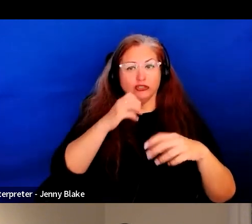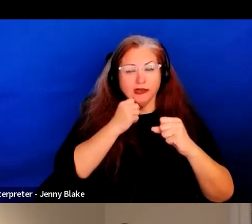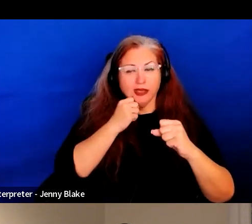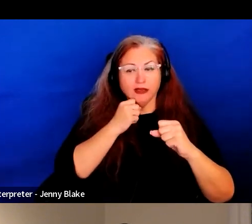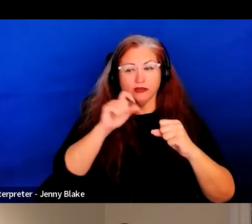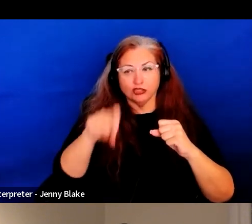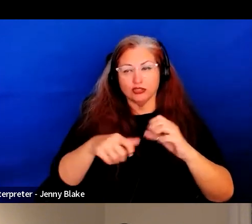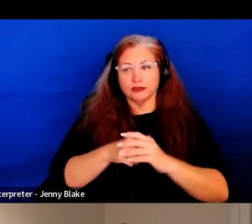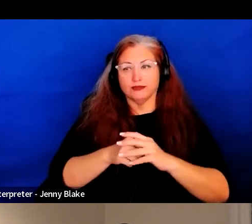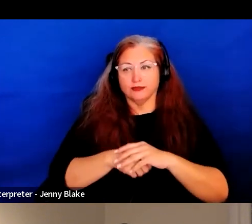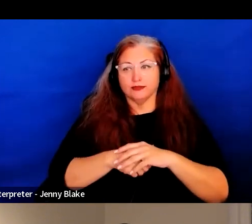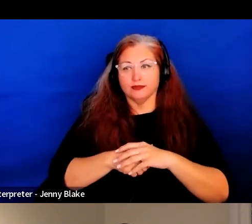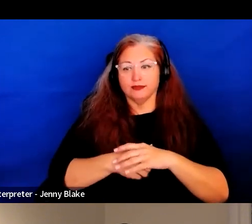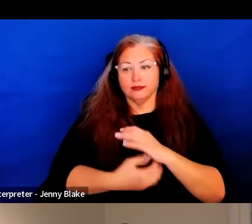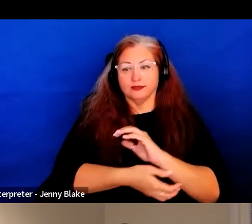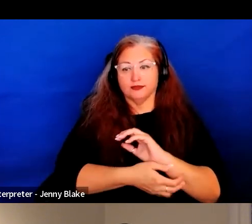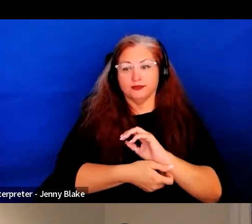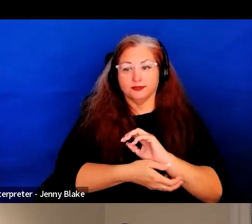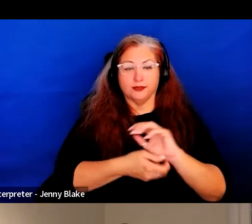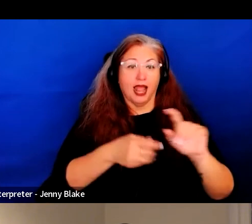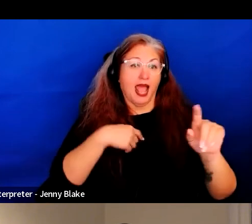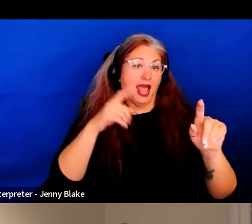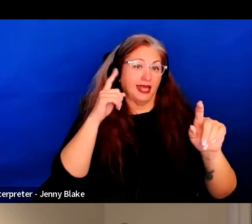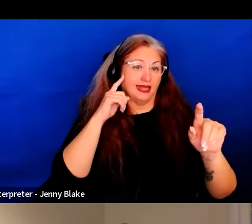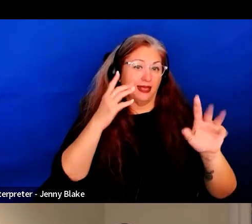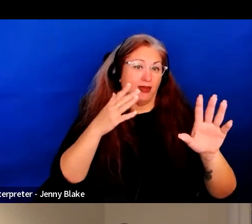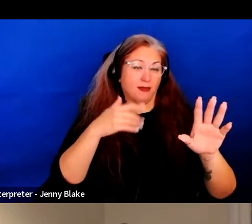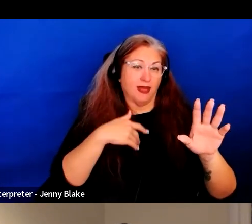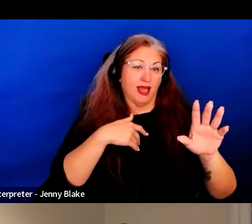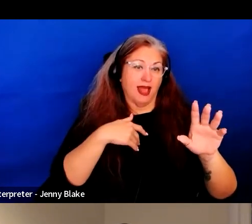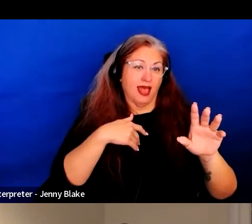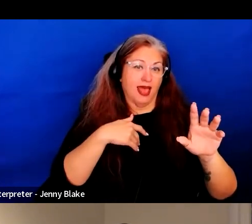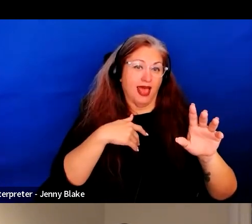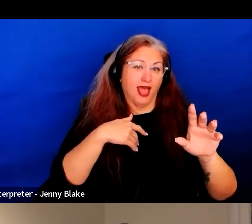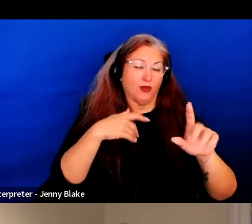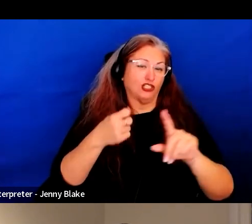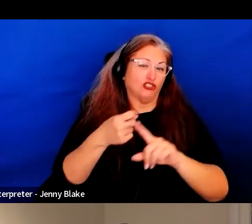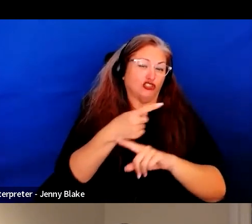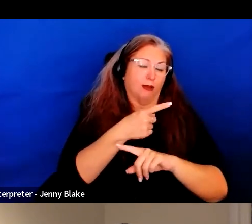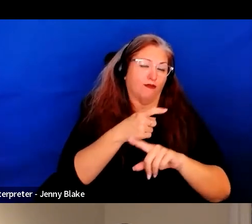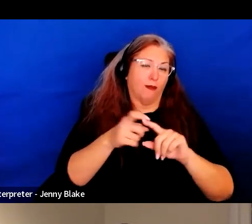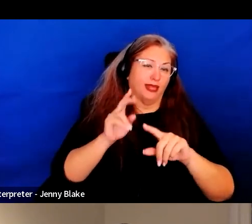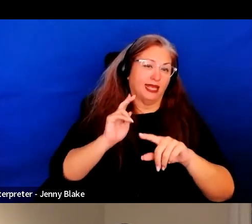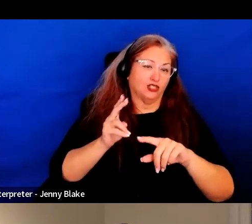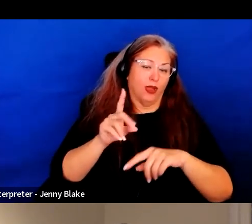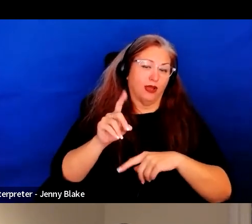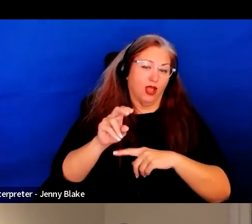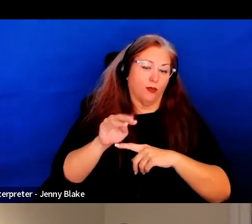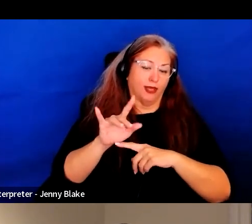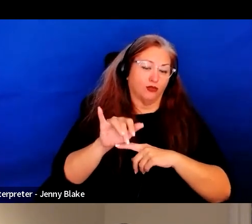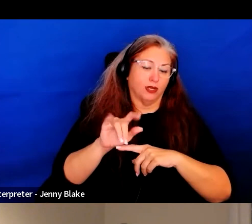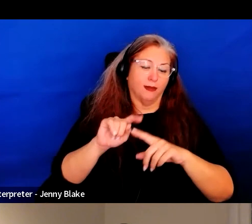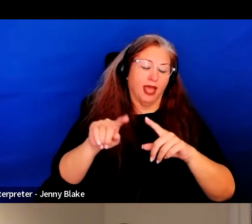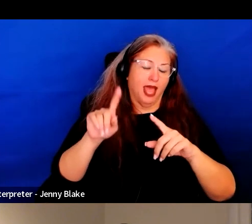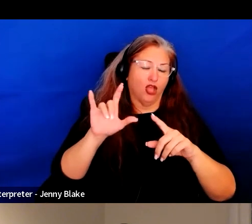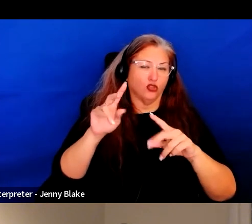should care. I think if I might jump here, aside from historical documentaries, also I